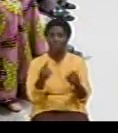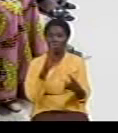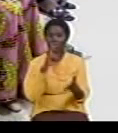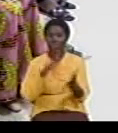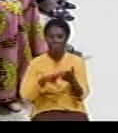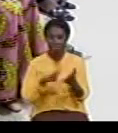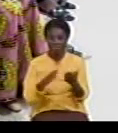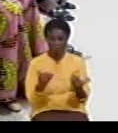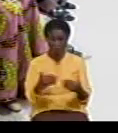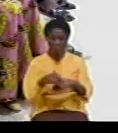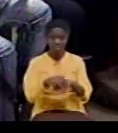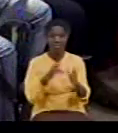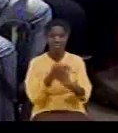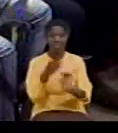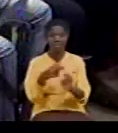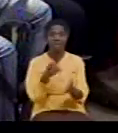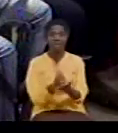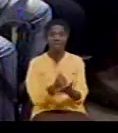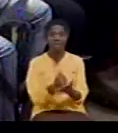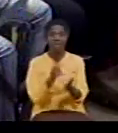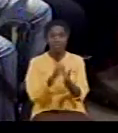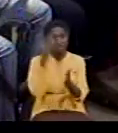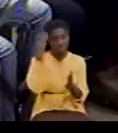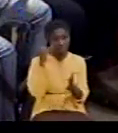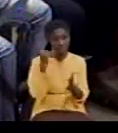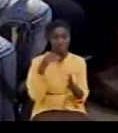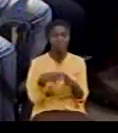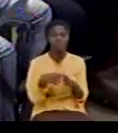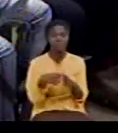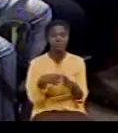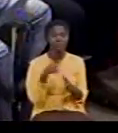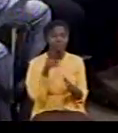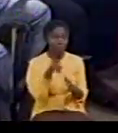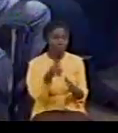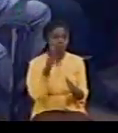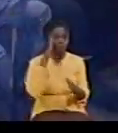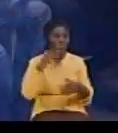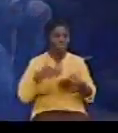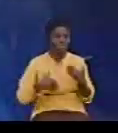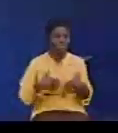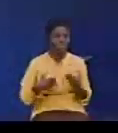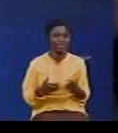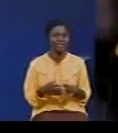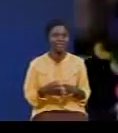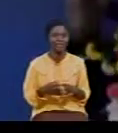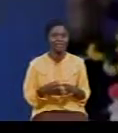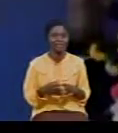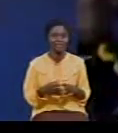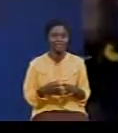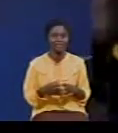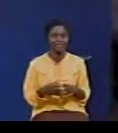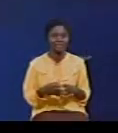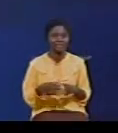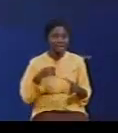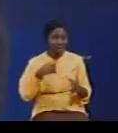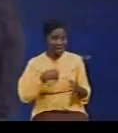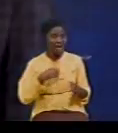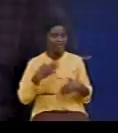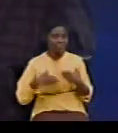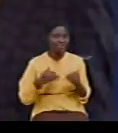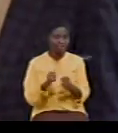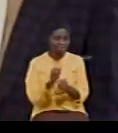forgiven tonight. That's why you are going to rejoice I'm going to rejoice with